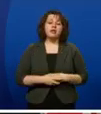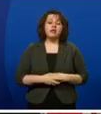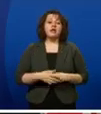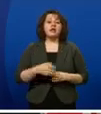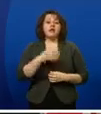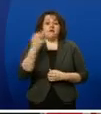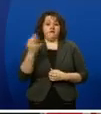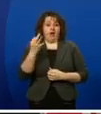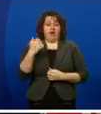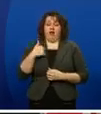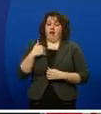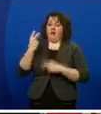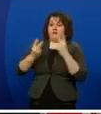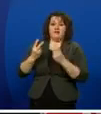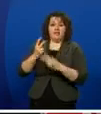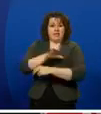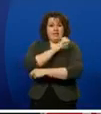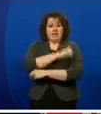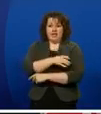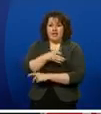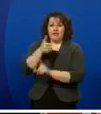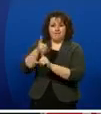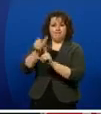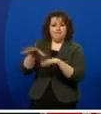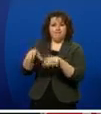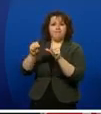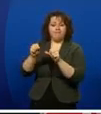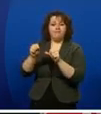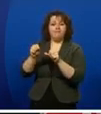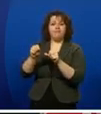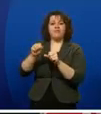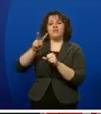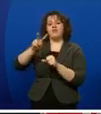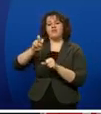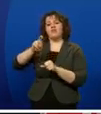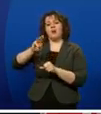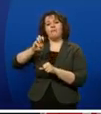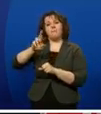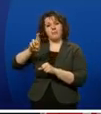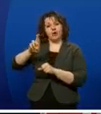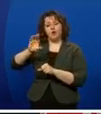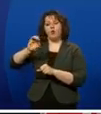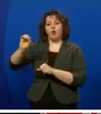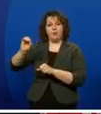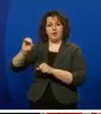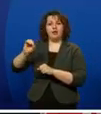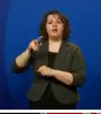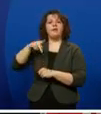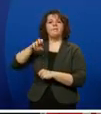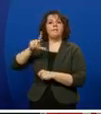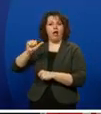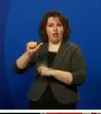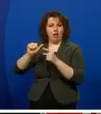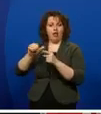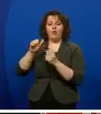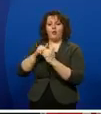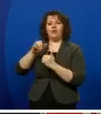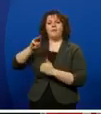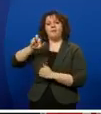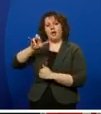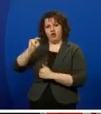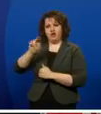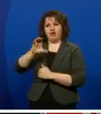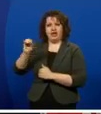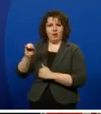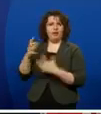On Friday, I visited a clinic that was hosted at Vermeer Corporation in Pella with the Marion County Public Health. And then on Saturday, I went